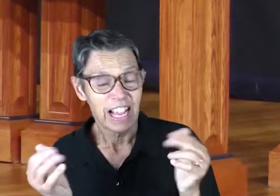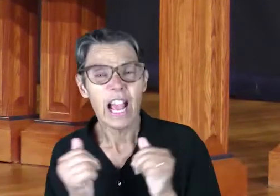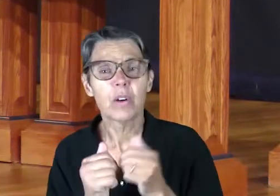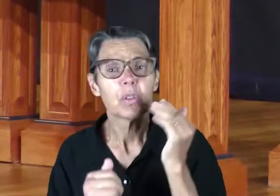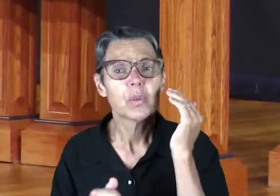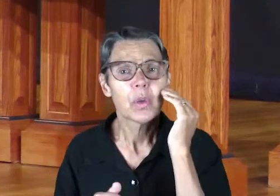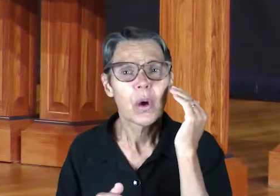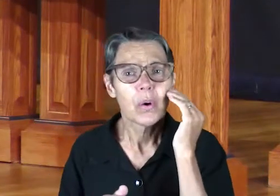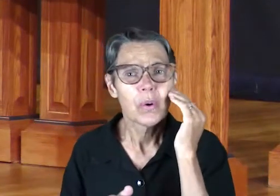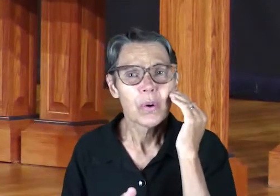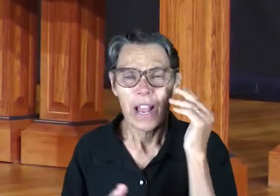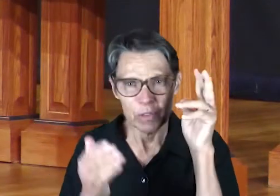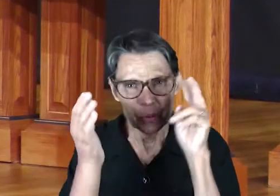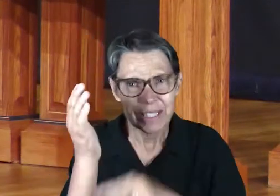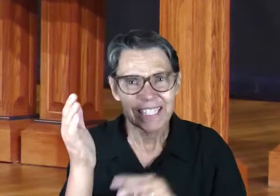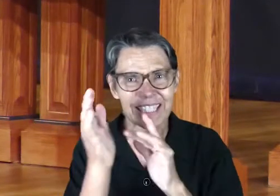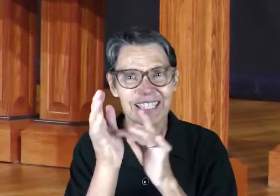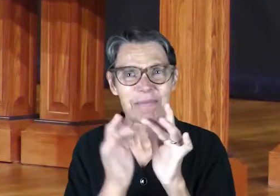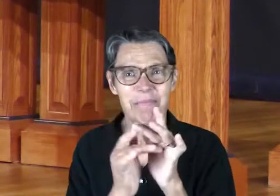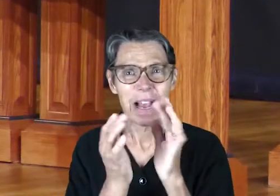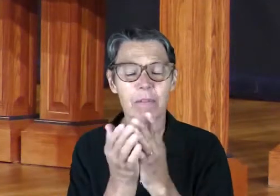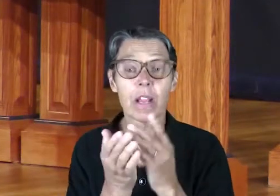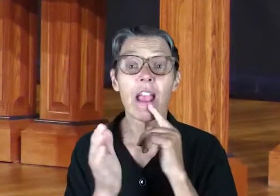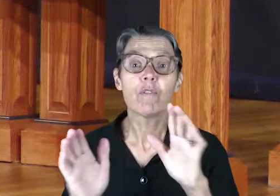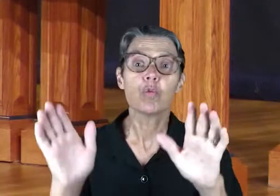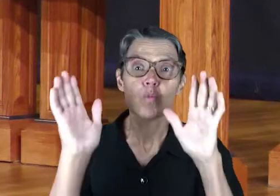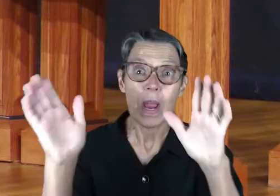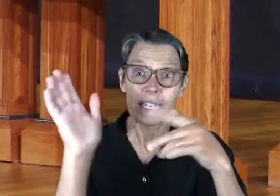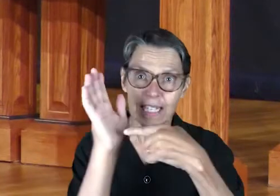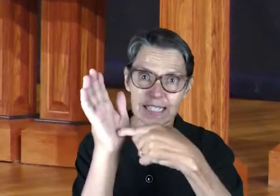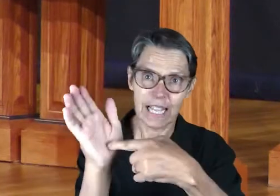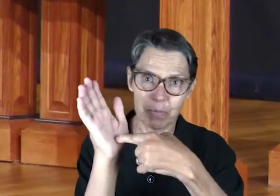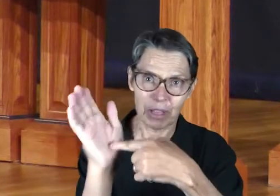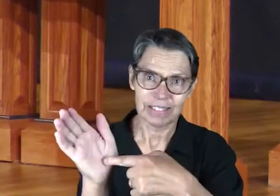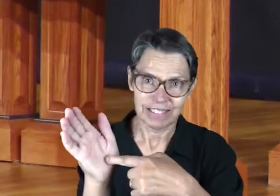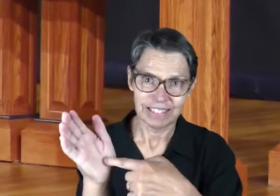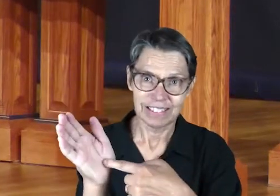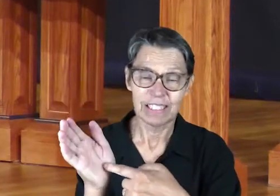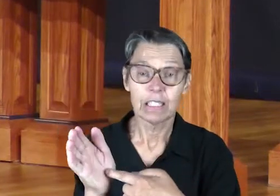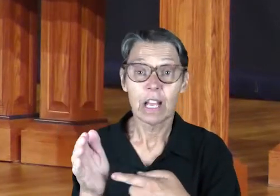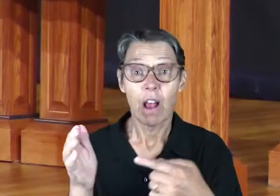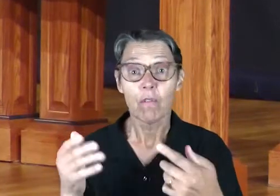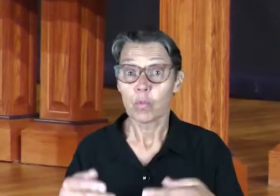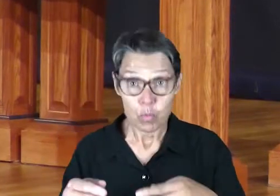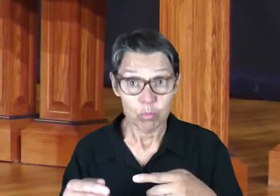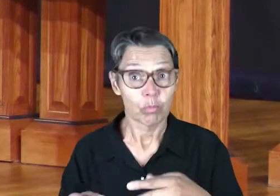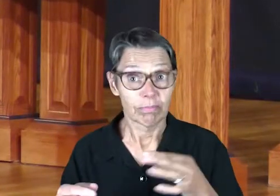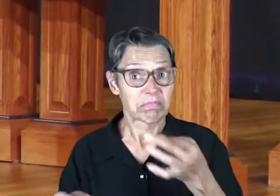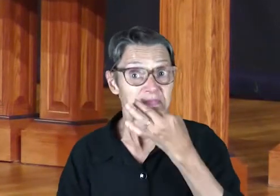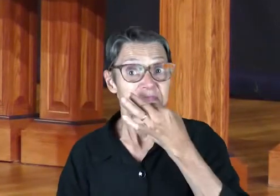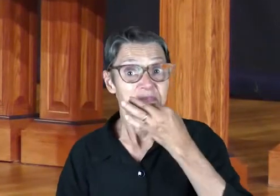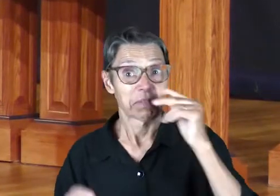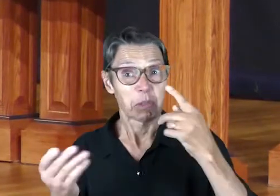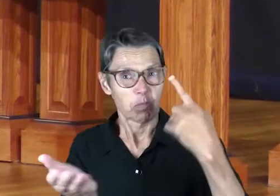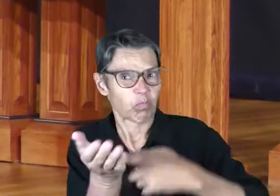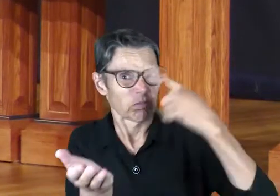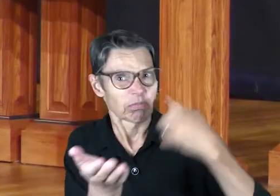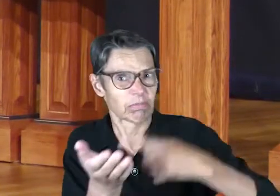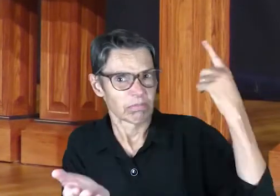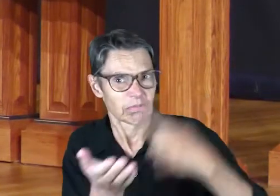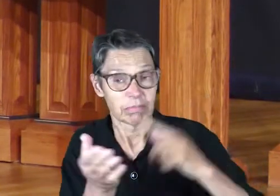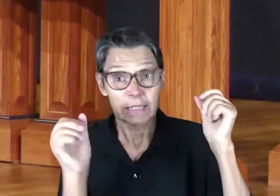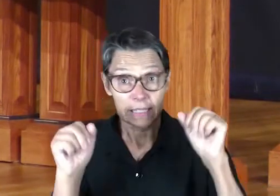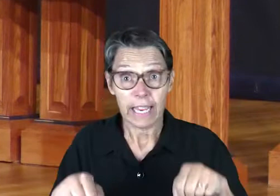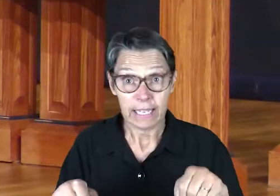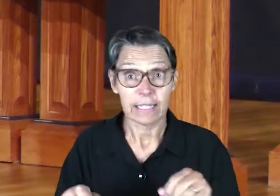there's really only one place to look, and that's to the scriptures. And we have great examples of great